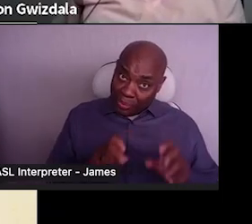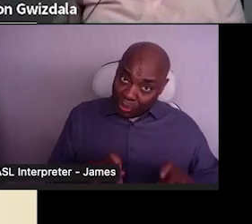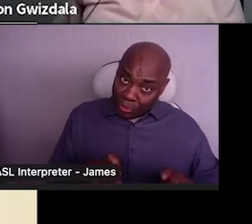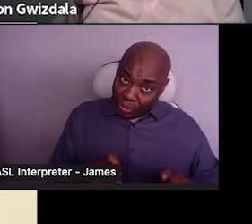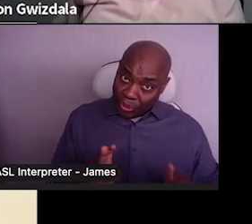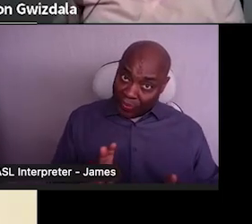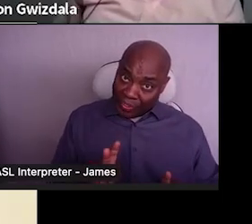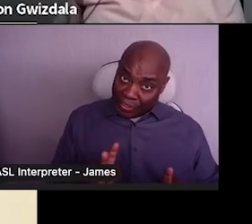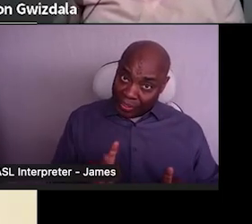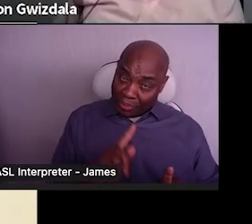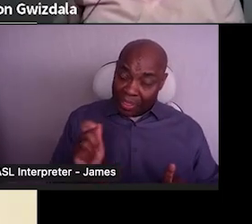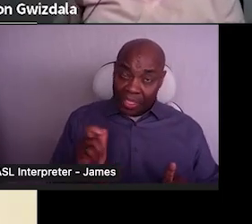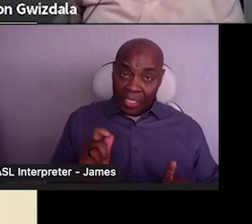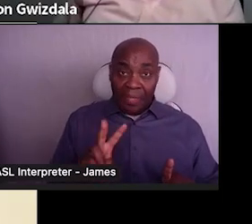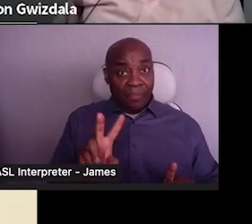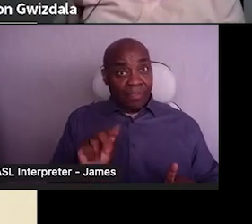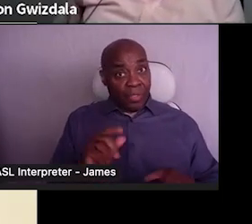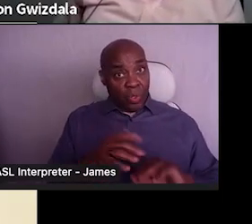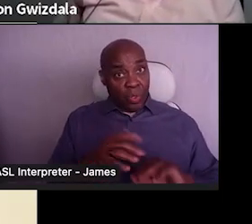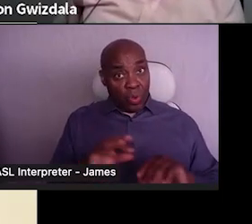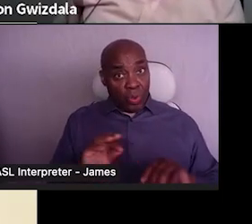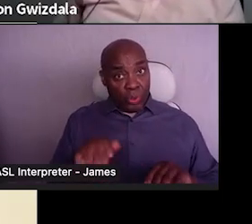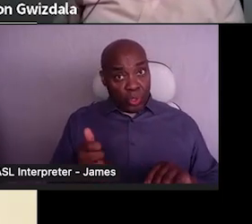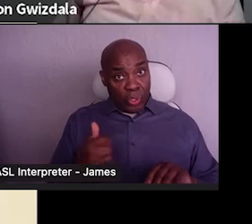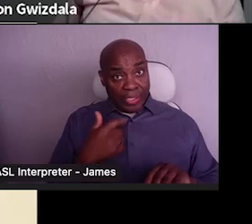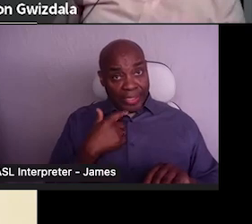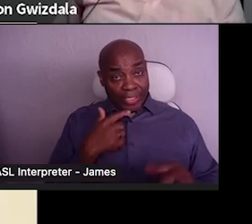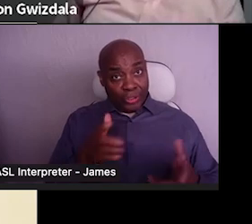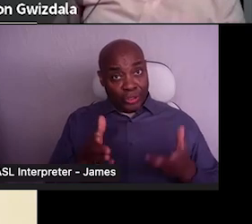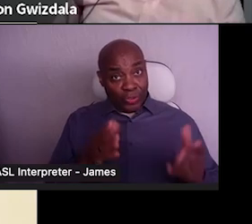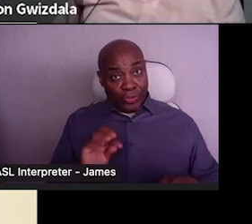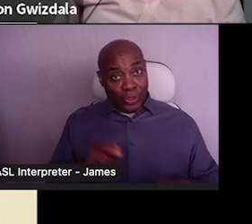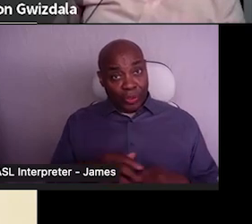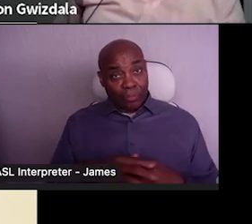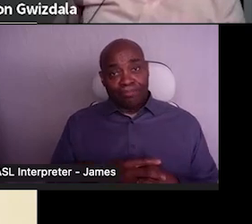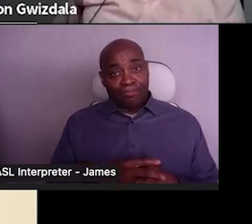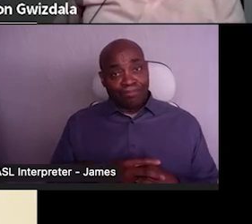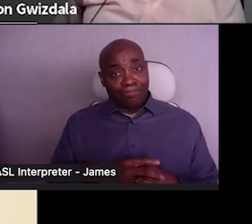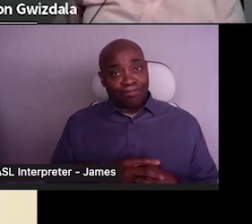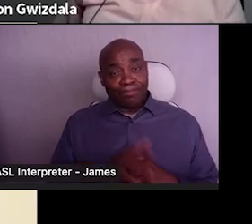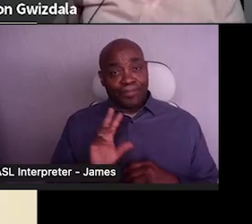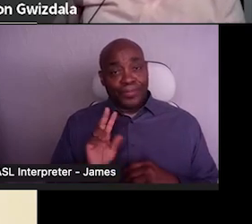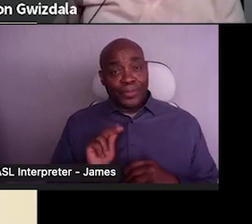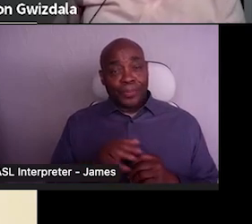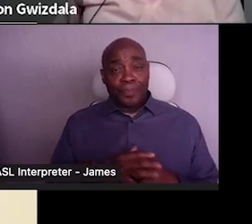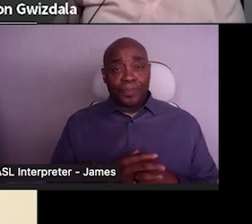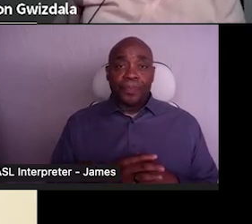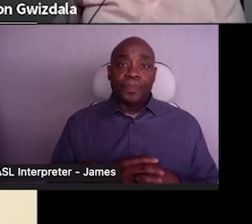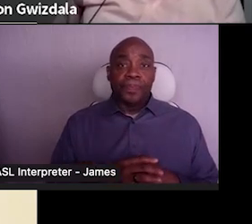confer any sort of privileges just because there's a vest on the dog that says it's a service dog.